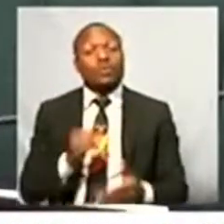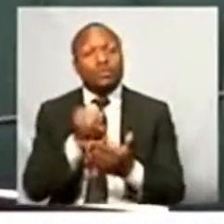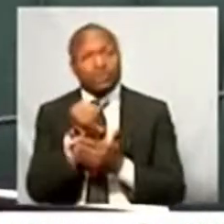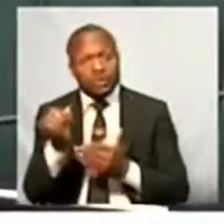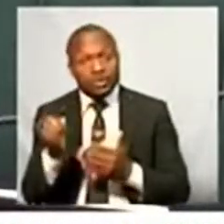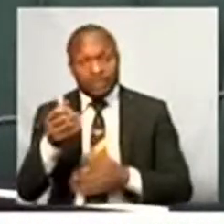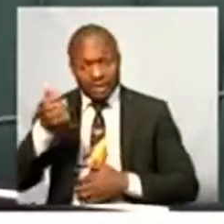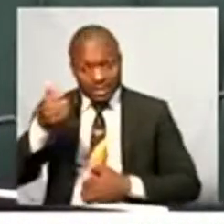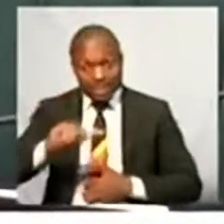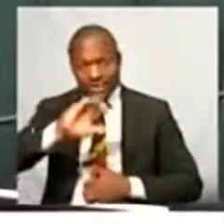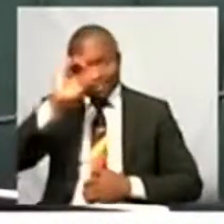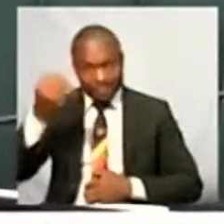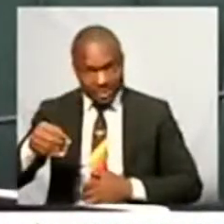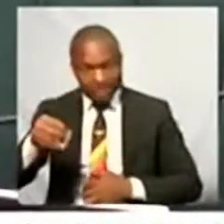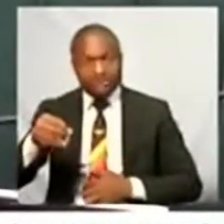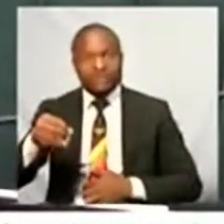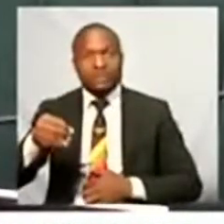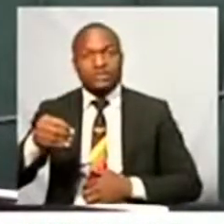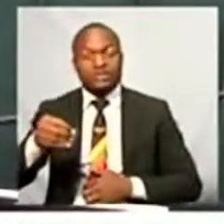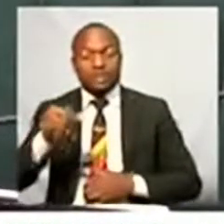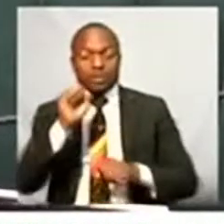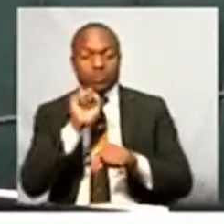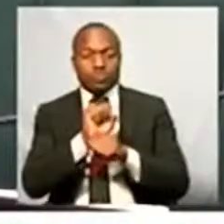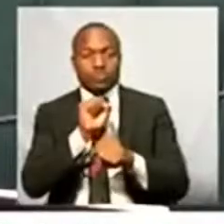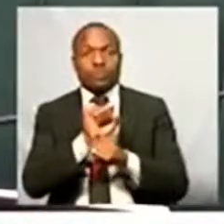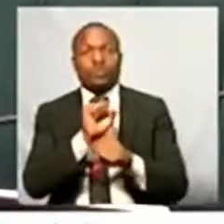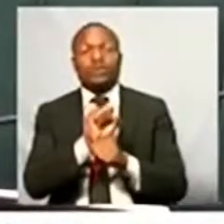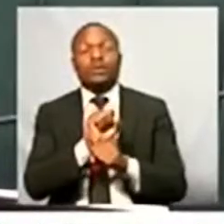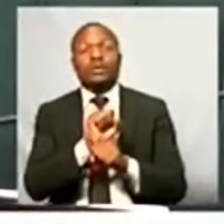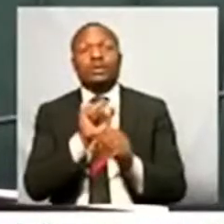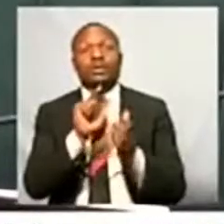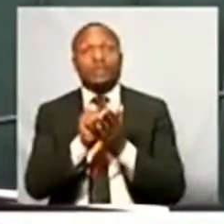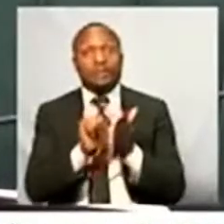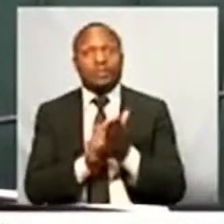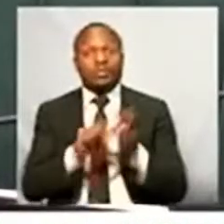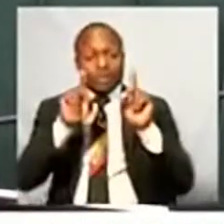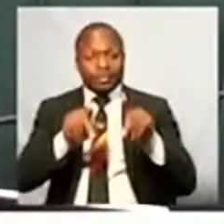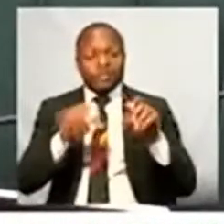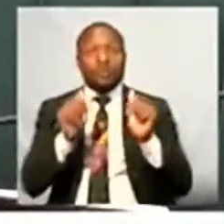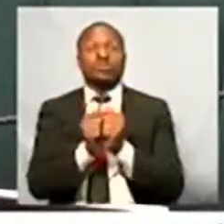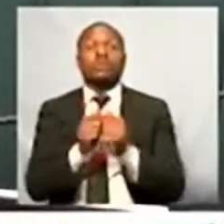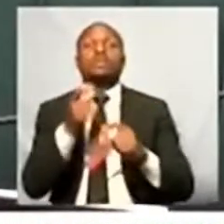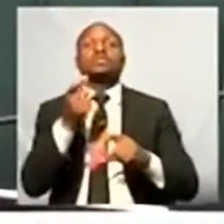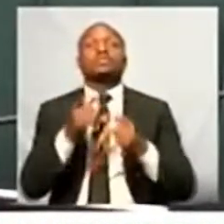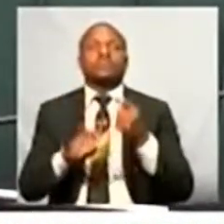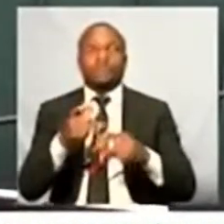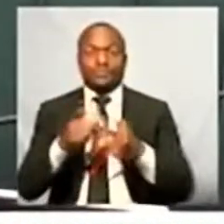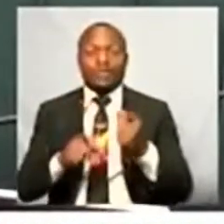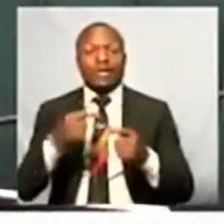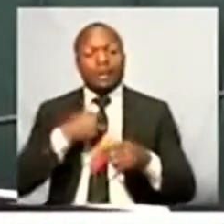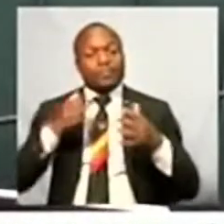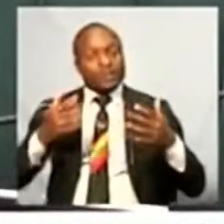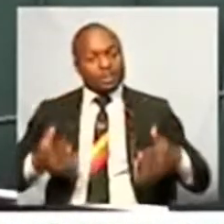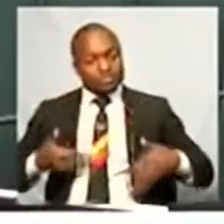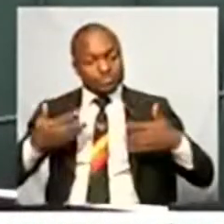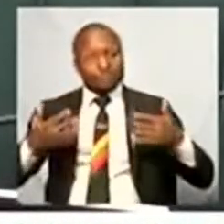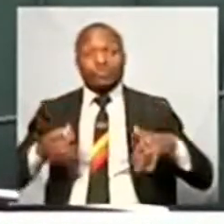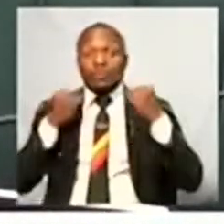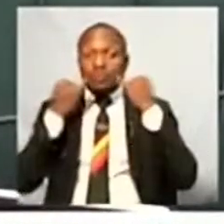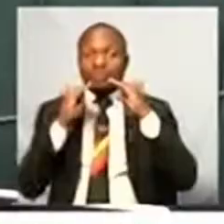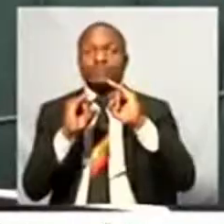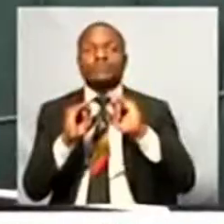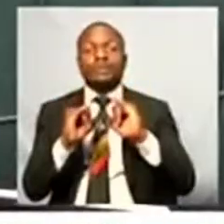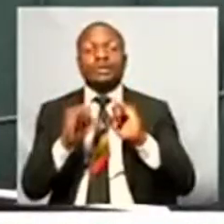of 10% employment quota for persons with disabilities. I am happy to inform the House